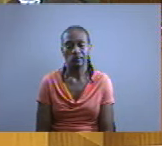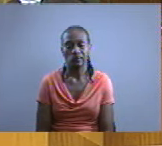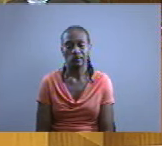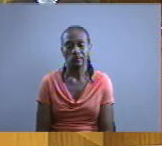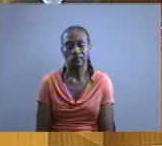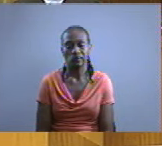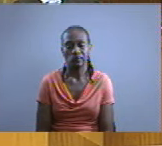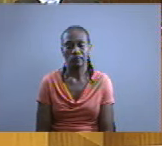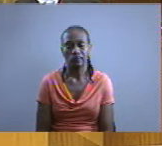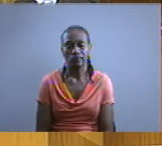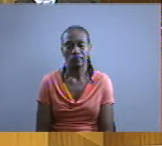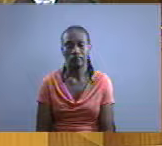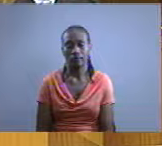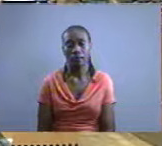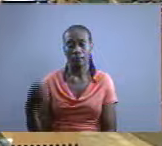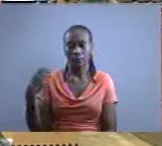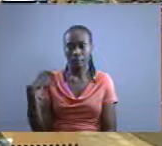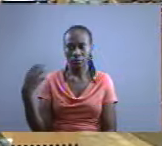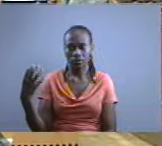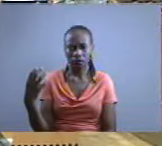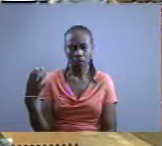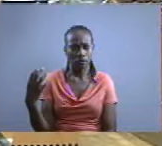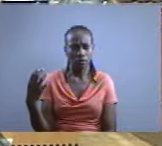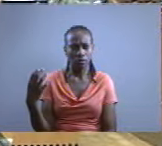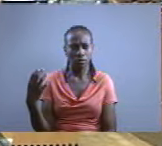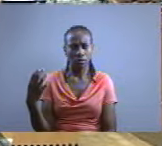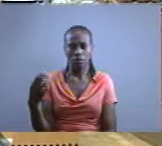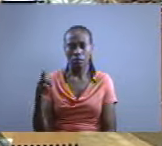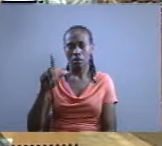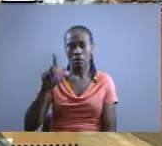The Honourable the Minister of Labour.